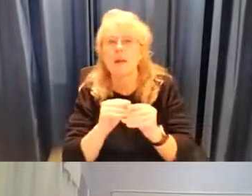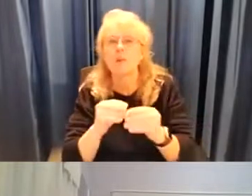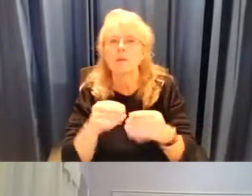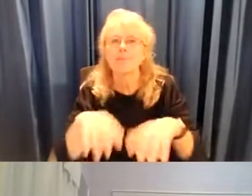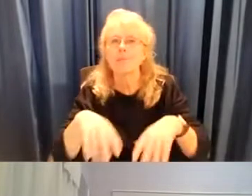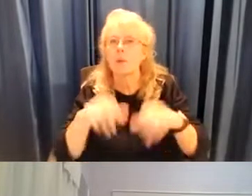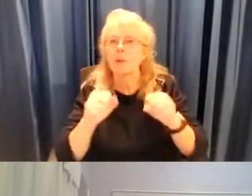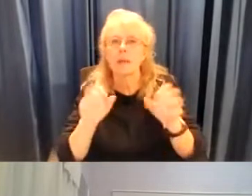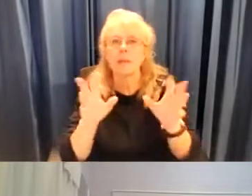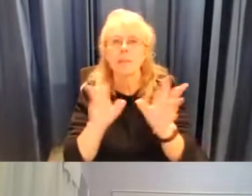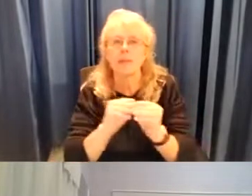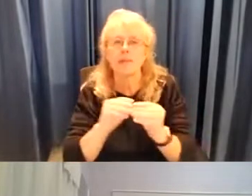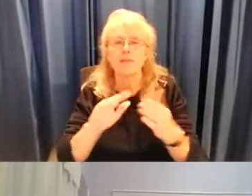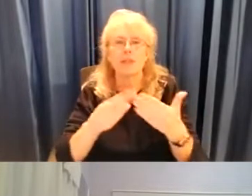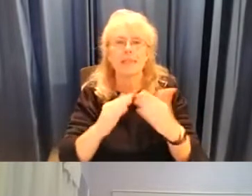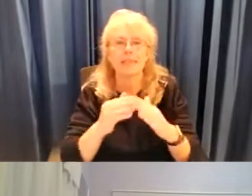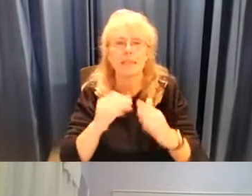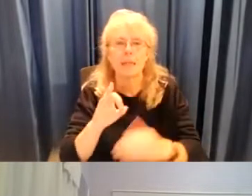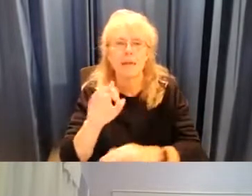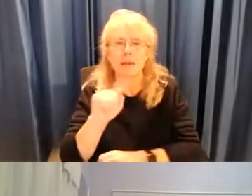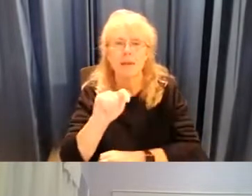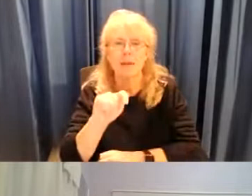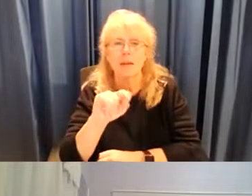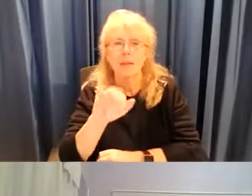I testified in front of you.